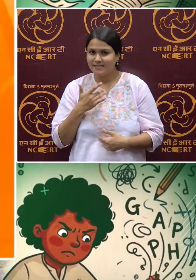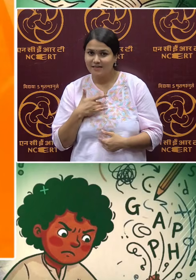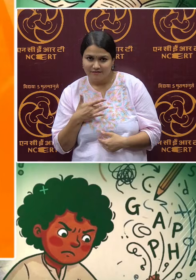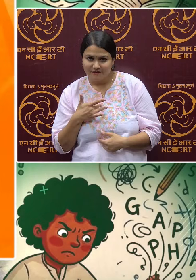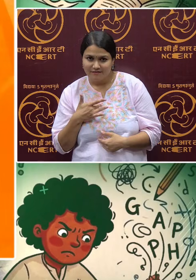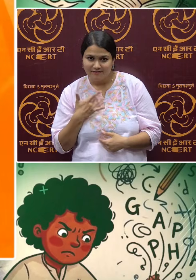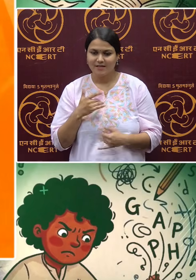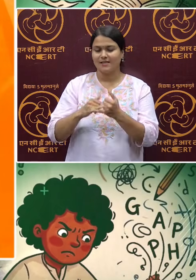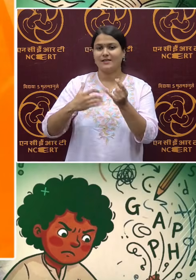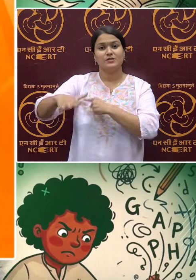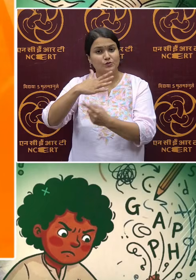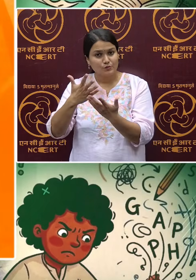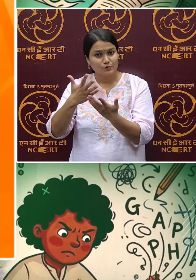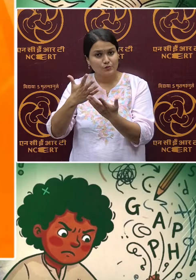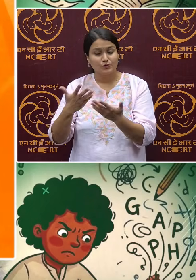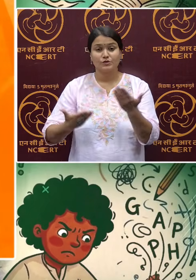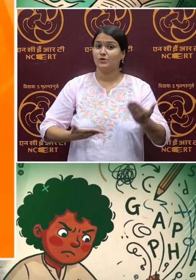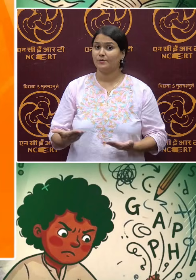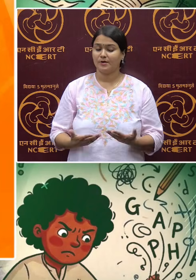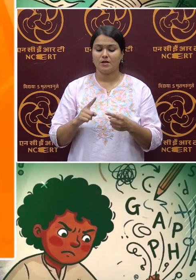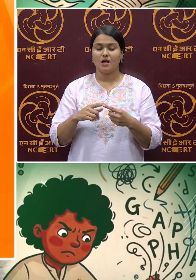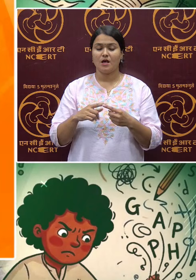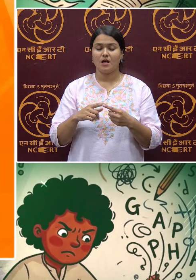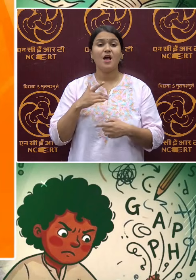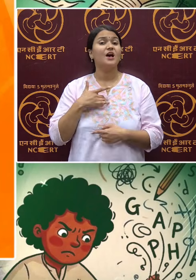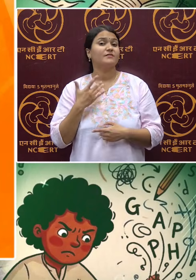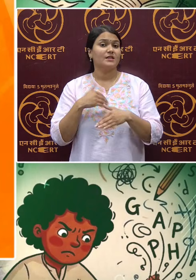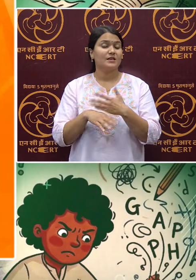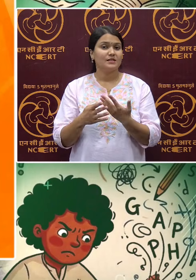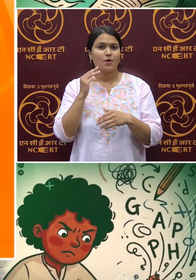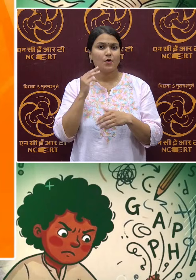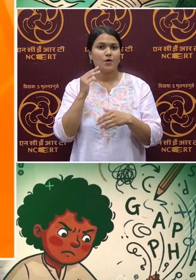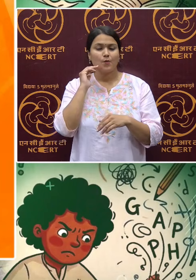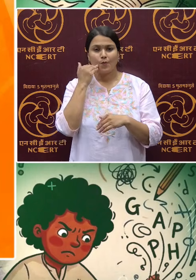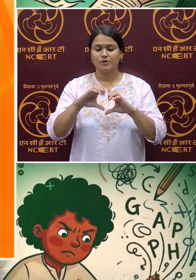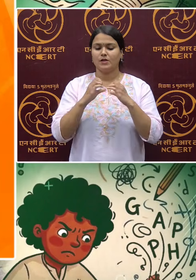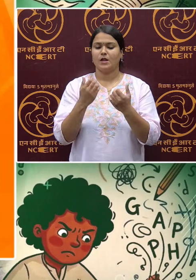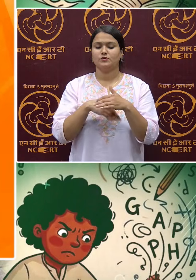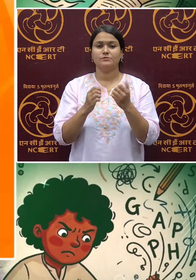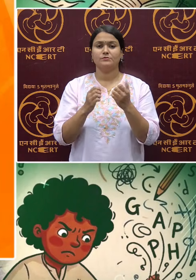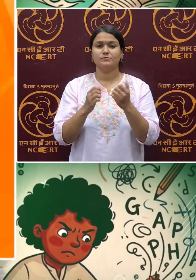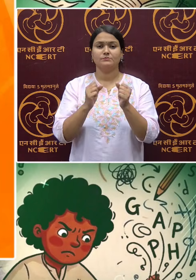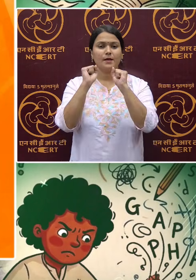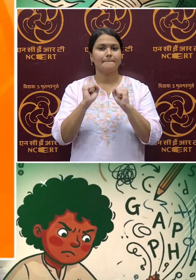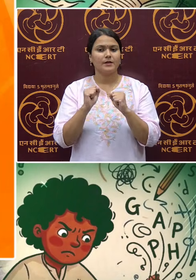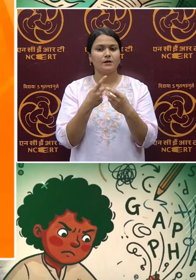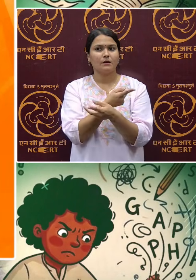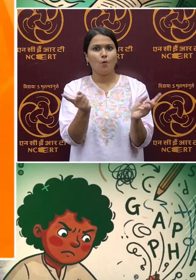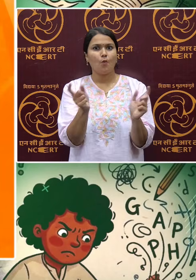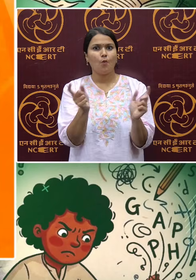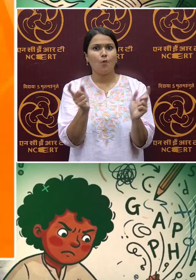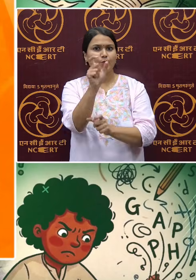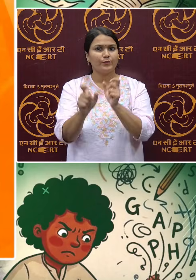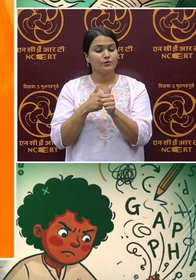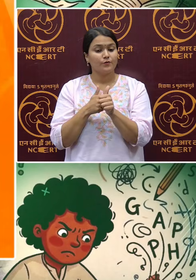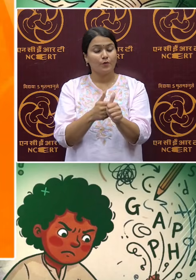their social and behavior. Emotionally, imagine you're sitting in a classroom and everybody is able to follow